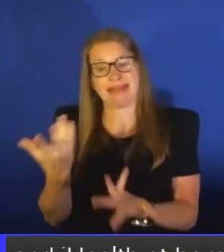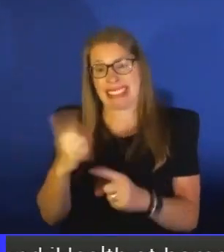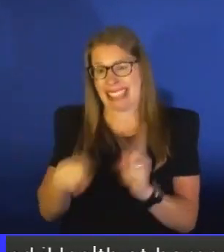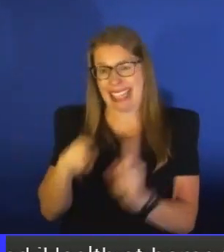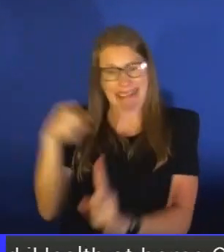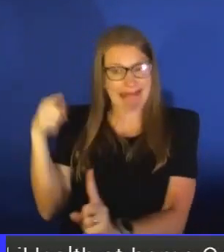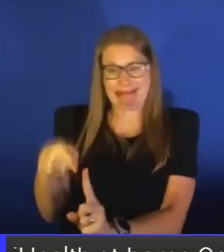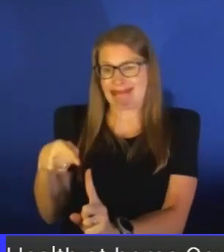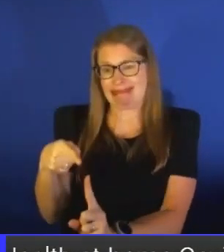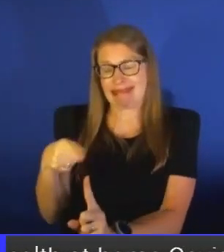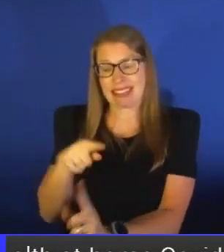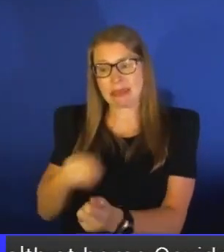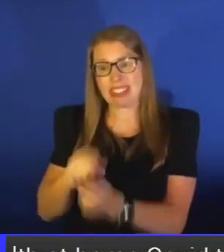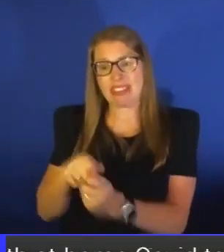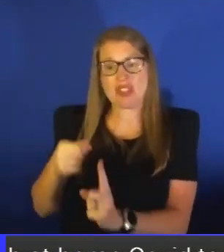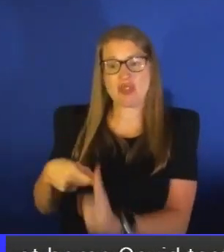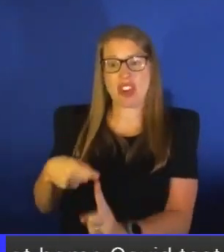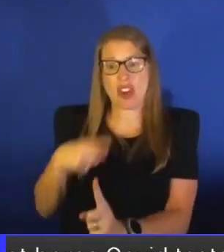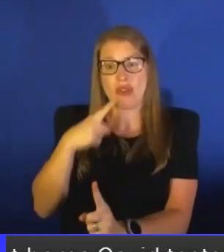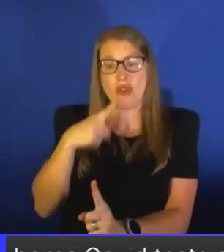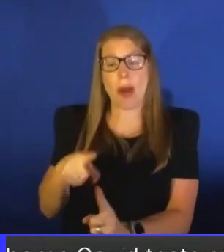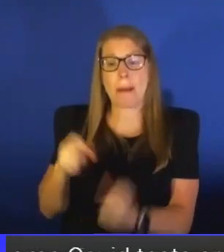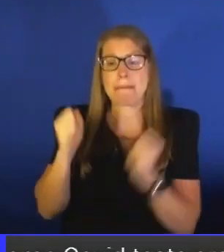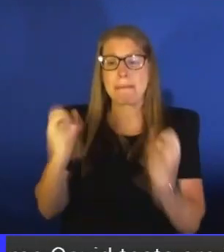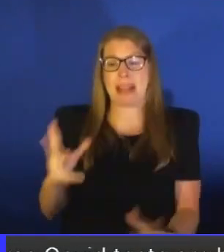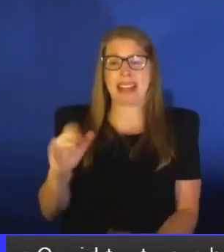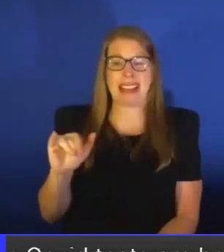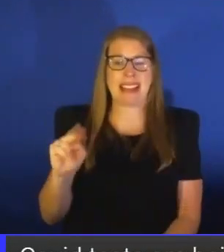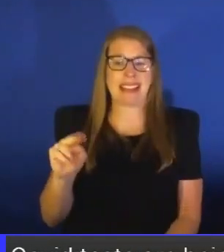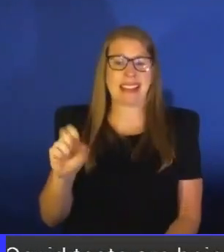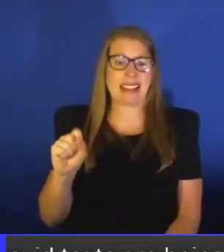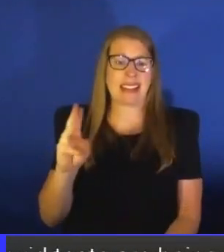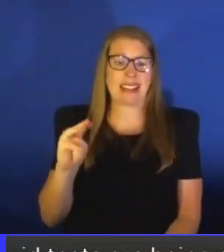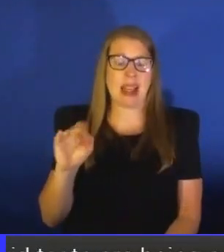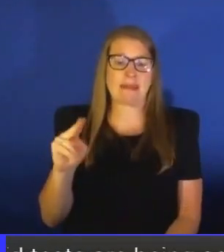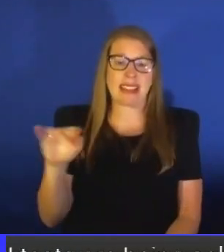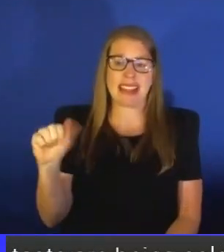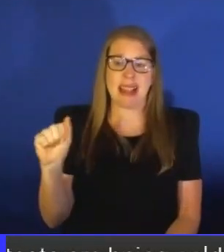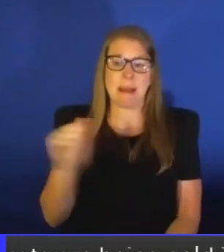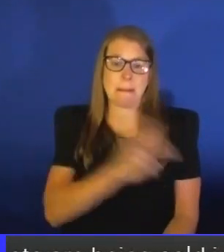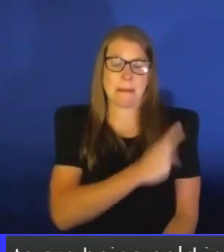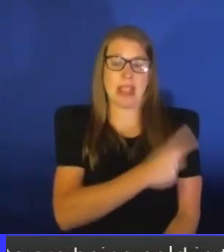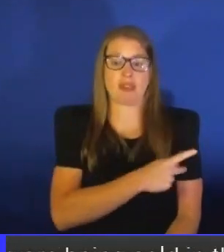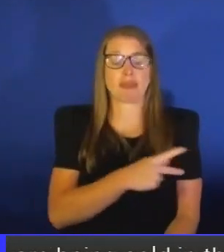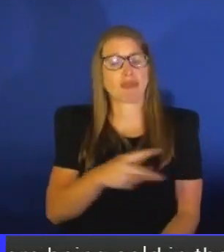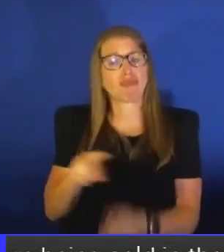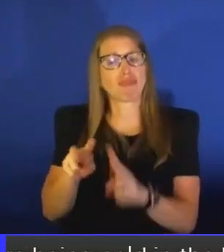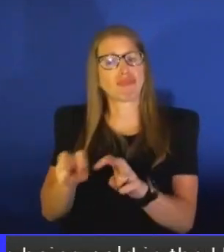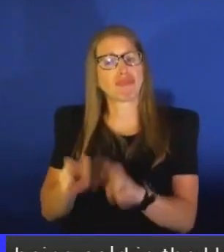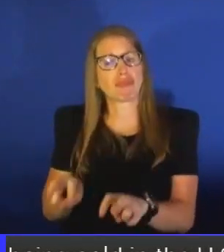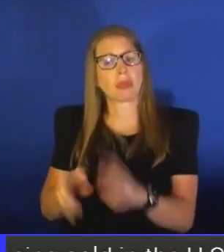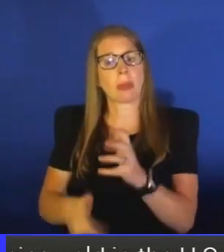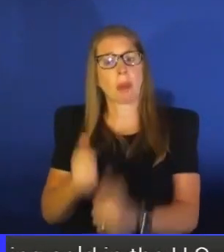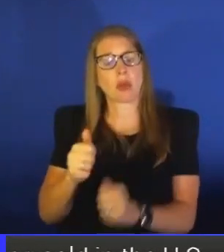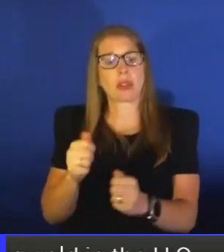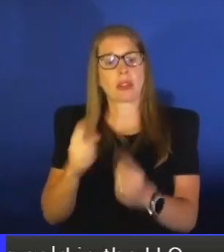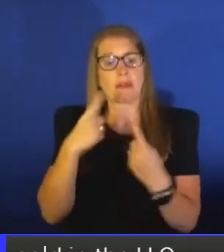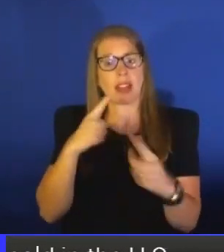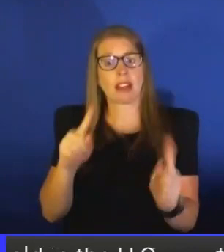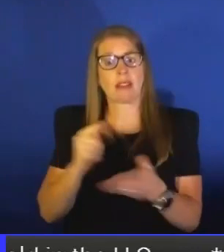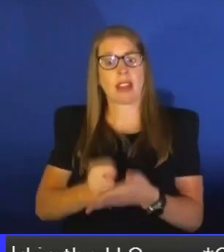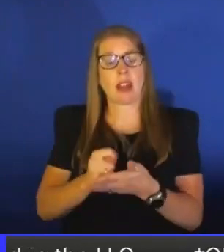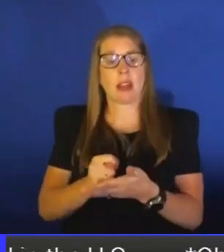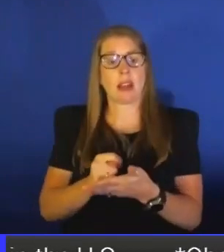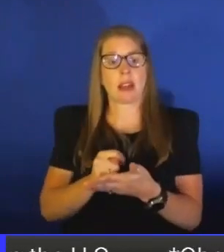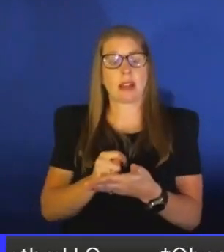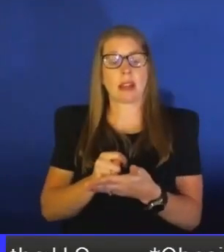specific trigger for many insomnia patients. We will look into that, and the most effective therapy is actually the combination of sleep